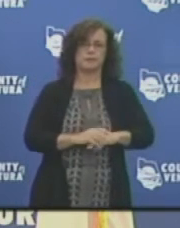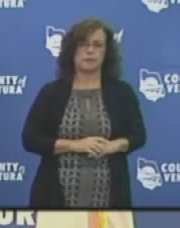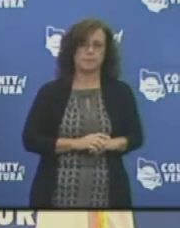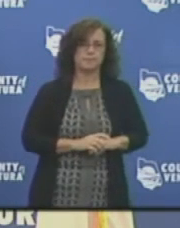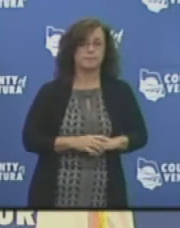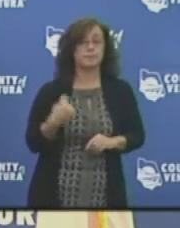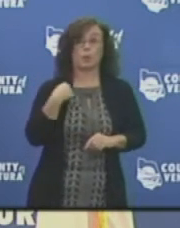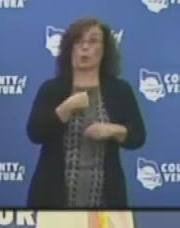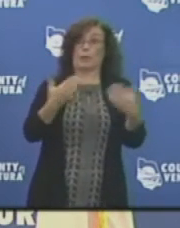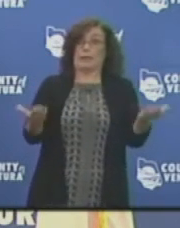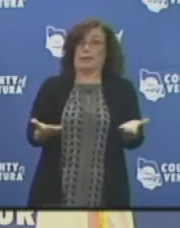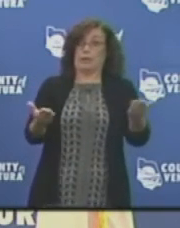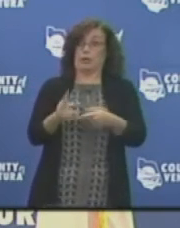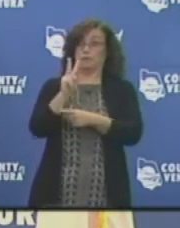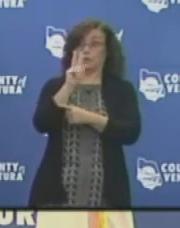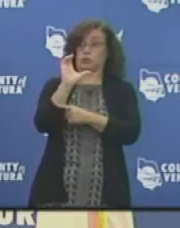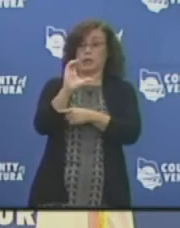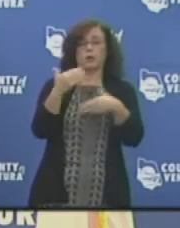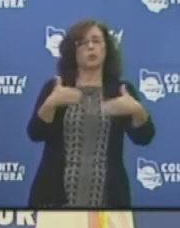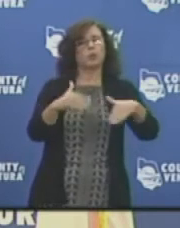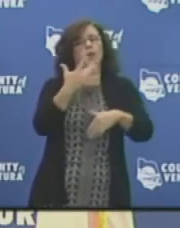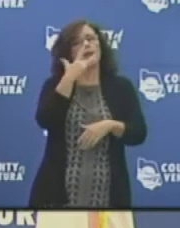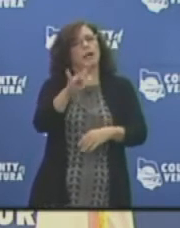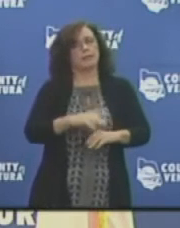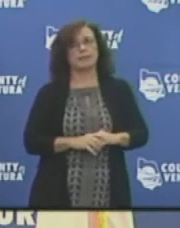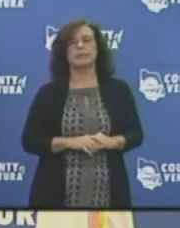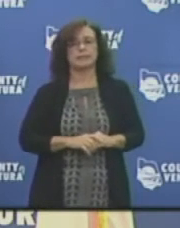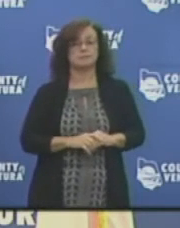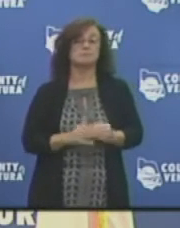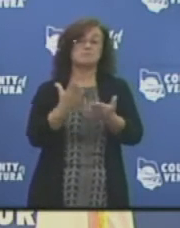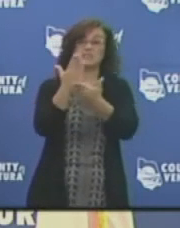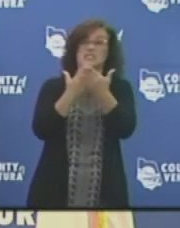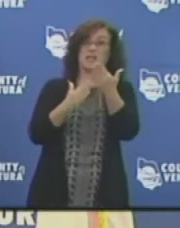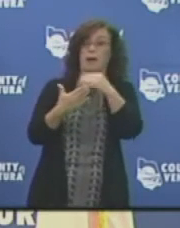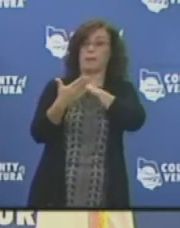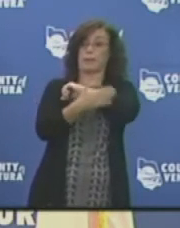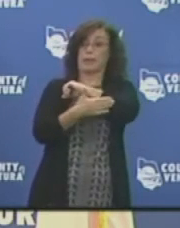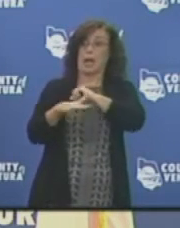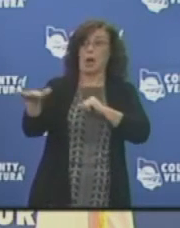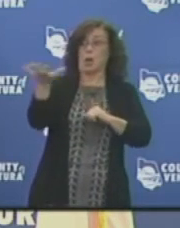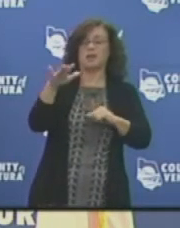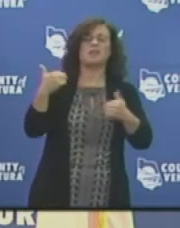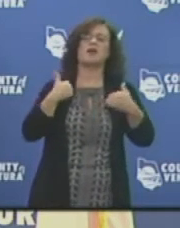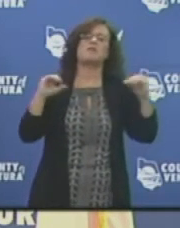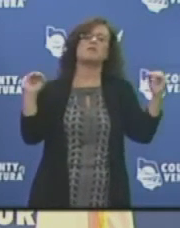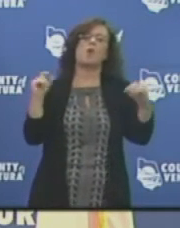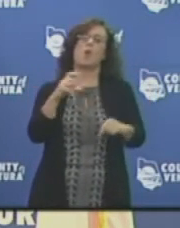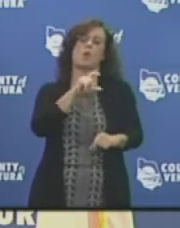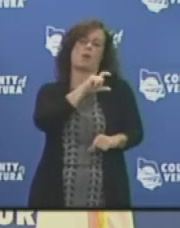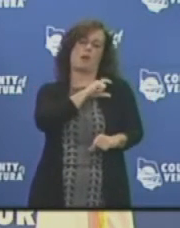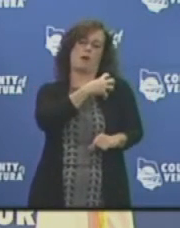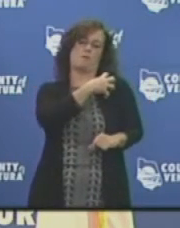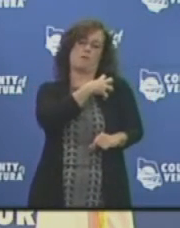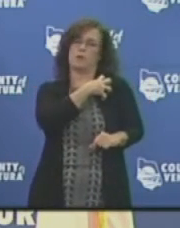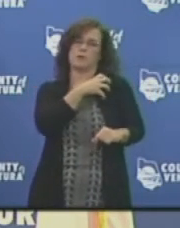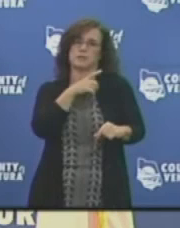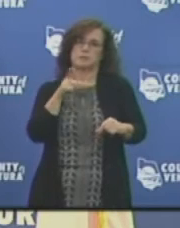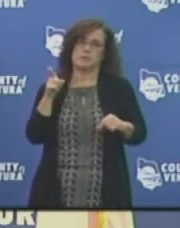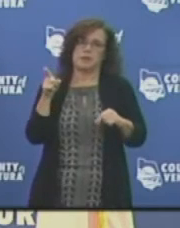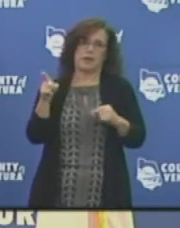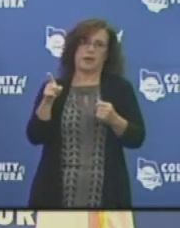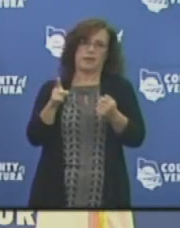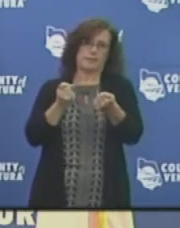Many of the counties in our states have no law enforcement backing. Our law enforcement, both county and